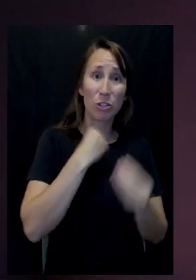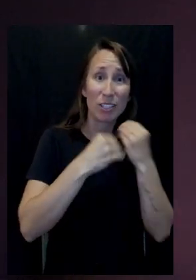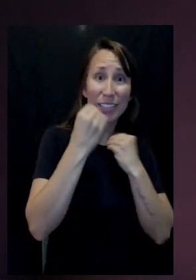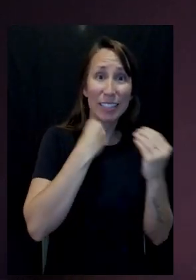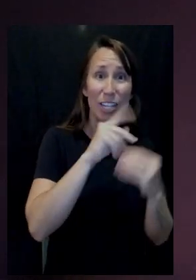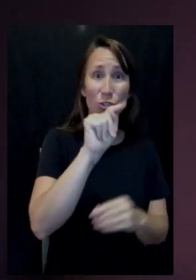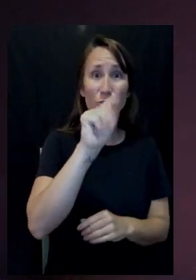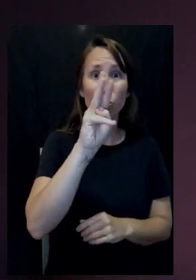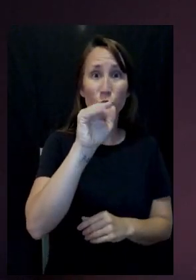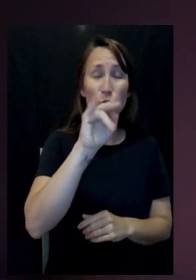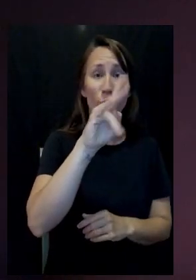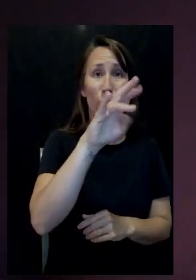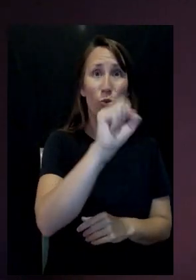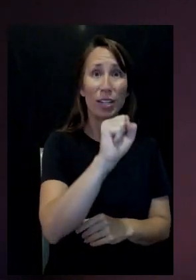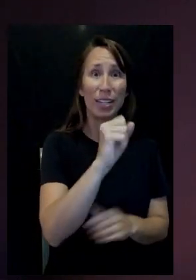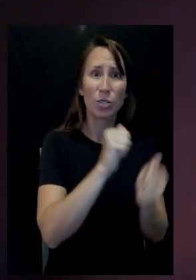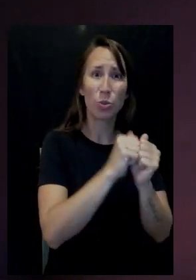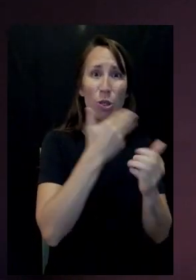alone."